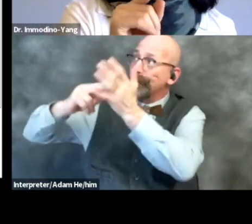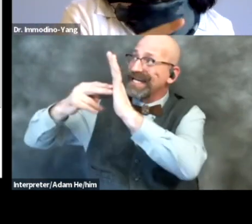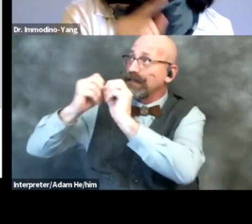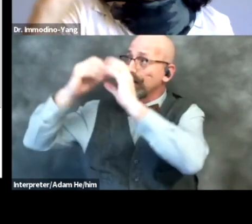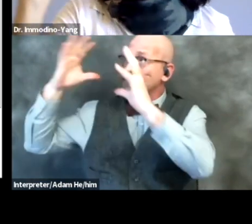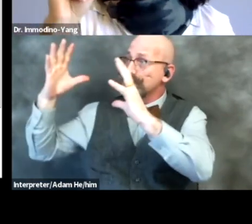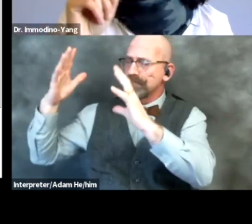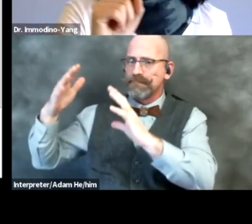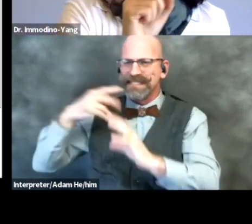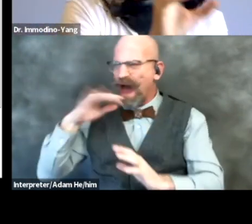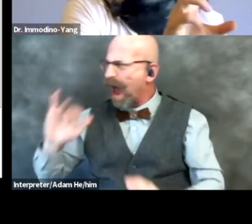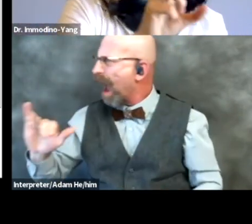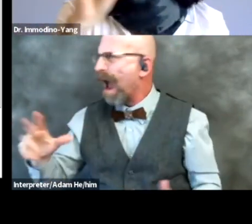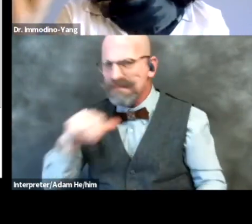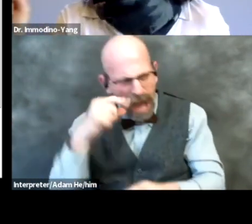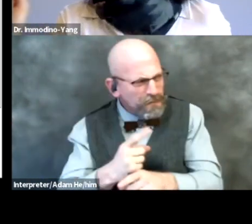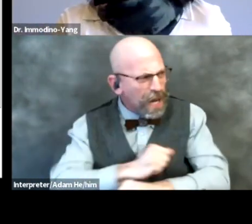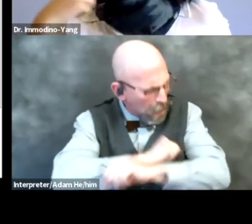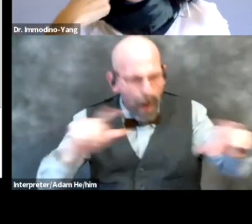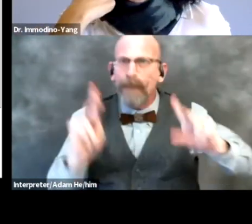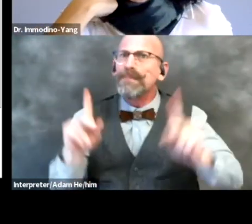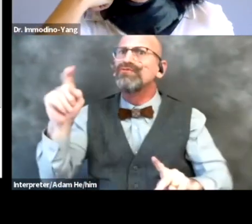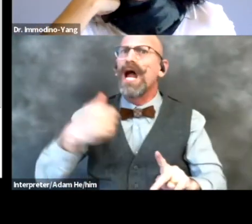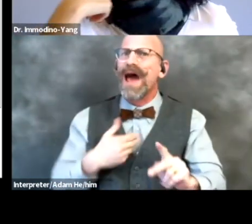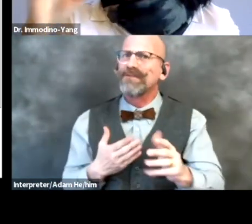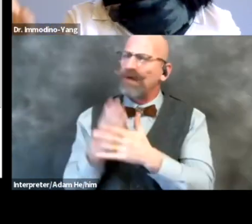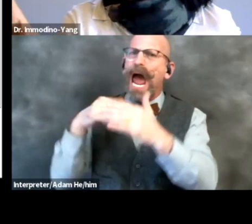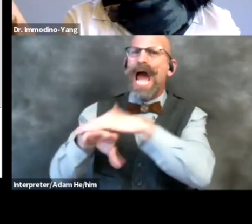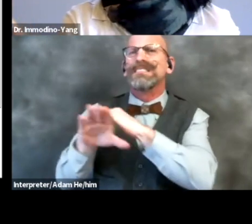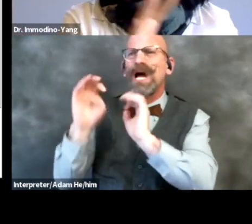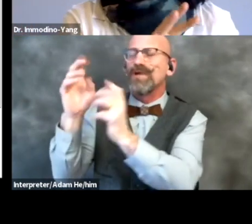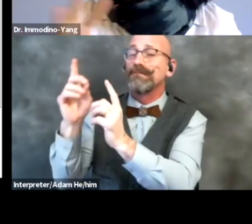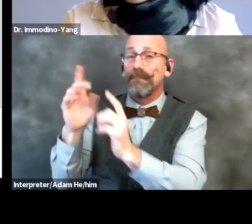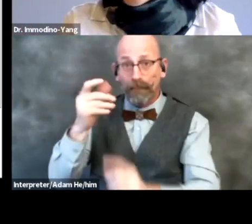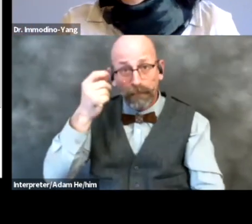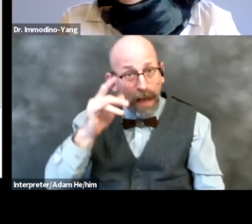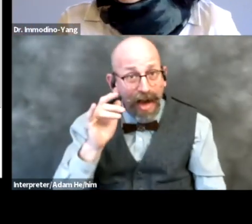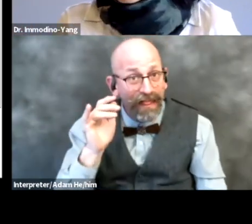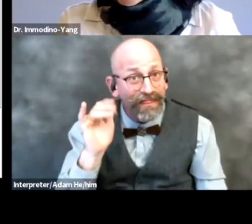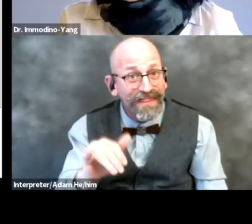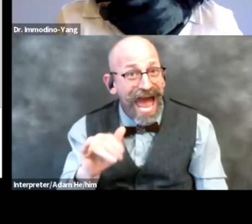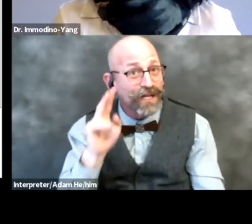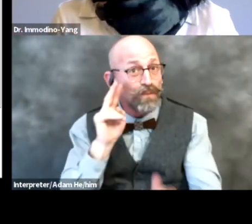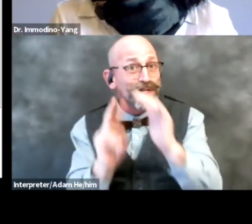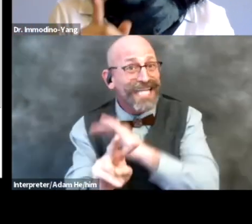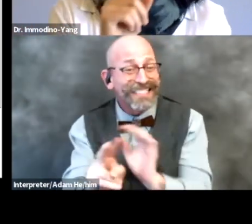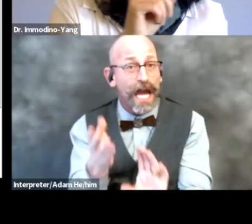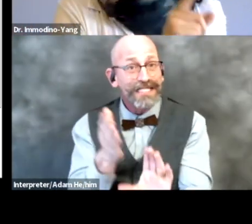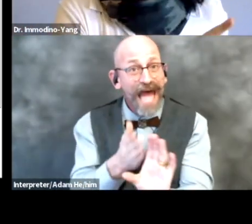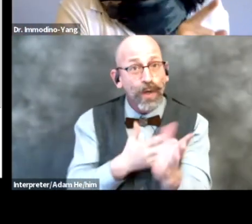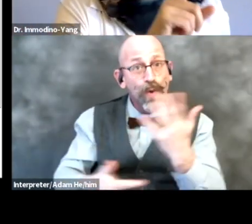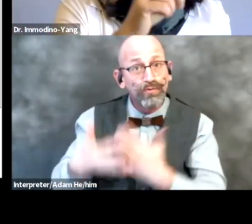right, should have the chance. That does not predict the psychosocial outcomes directly, but